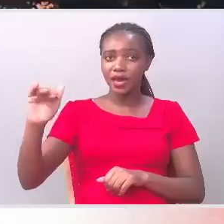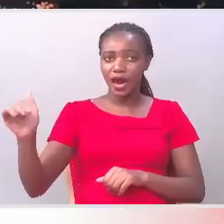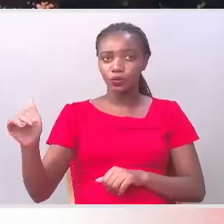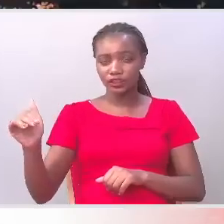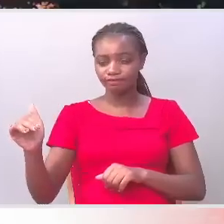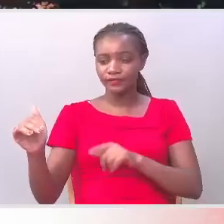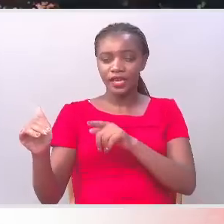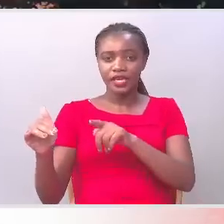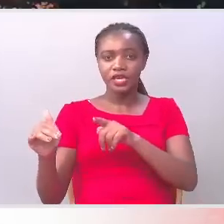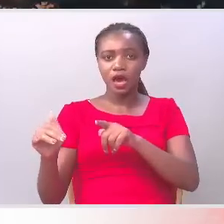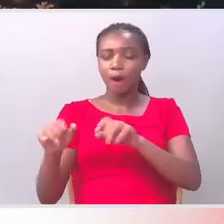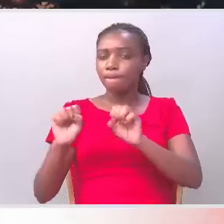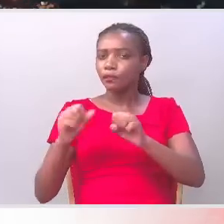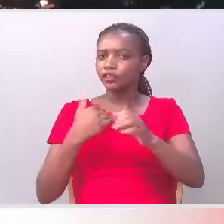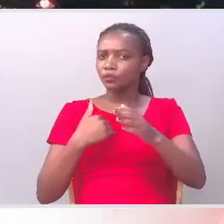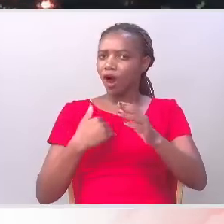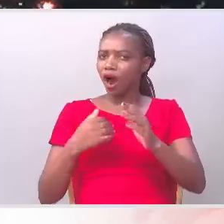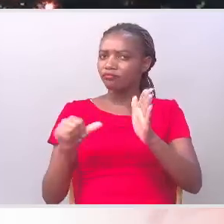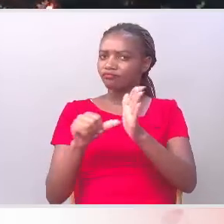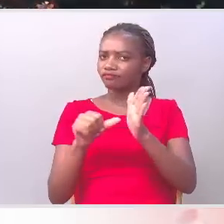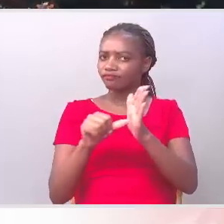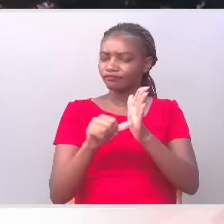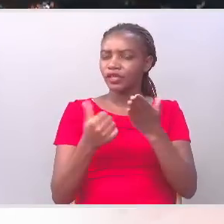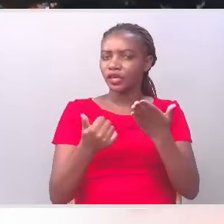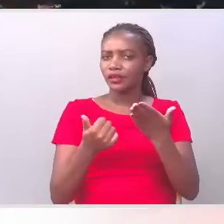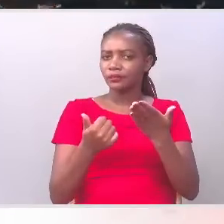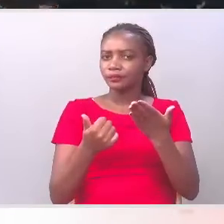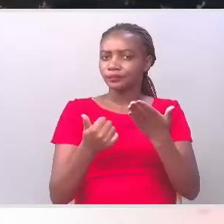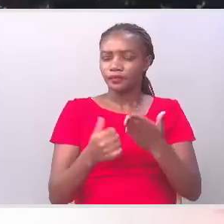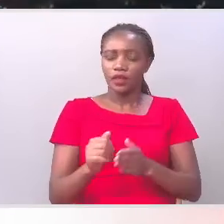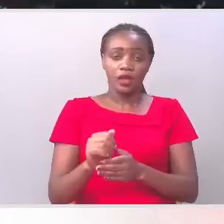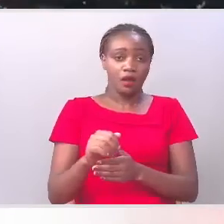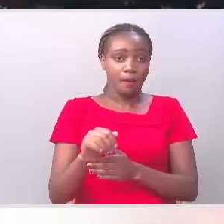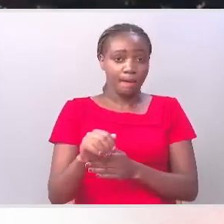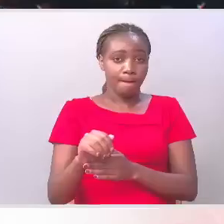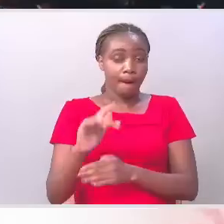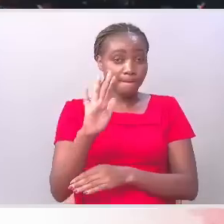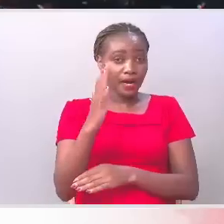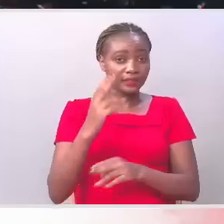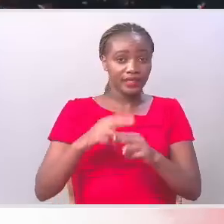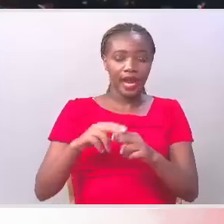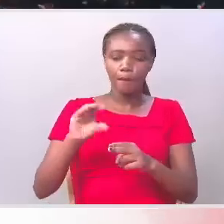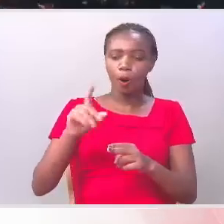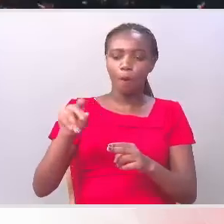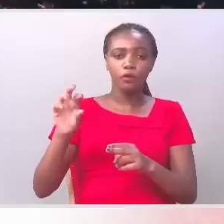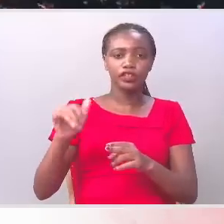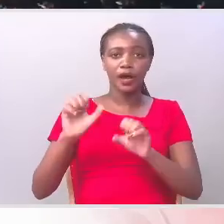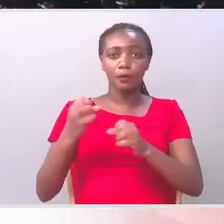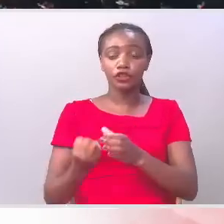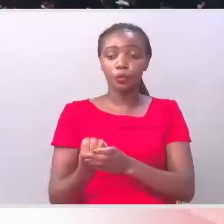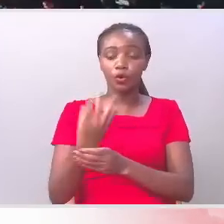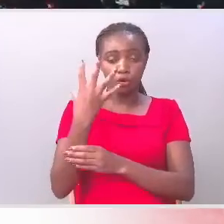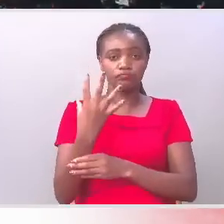was at the brink of being overwhelmed by an invasive plant known as Opuntia Engelmannii, a prickly pear belonging to the